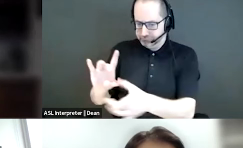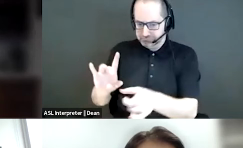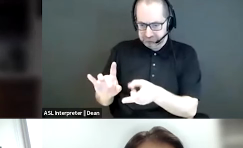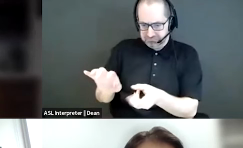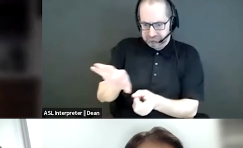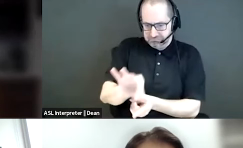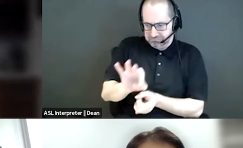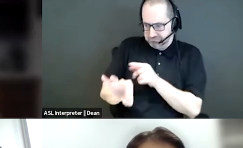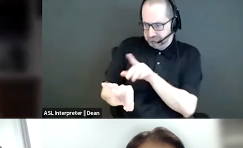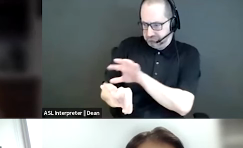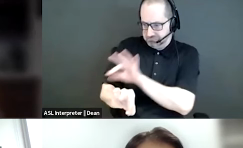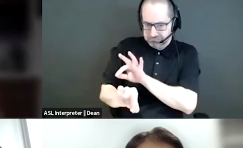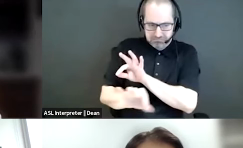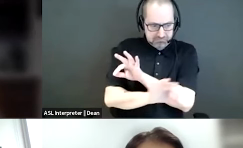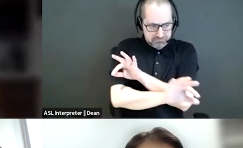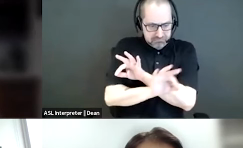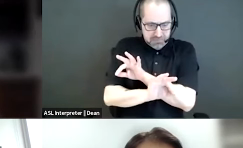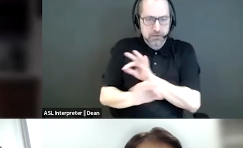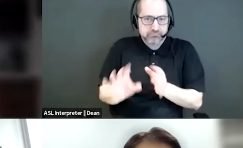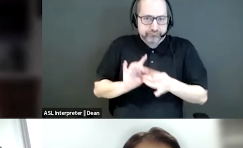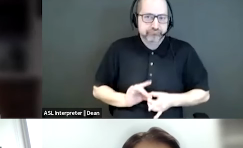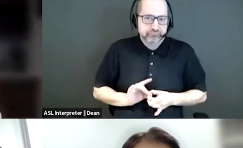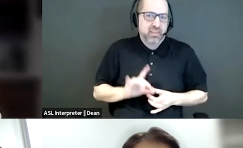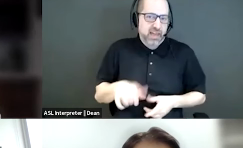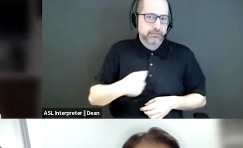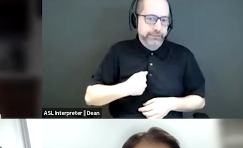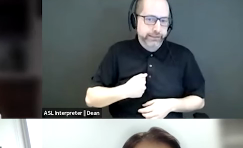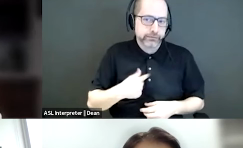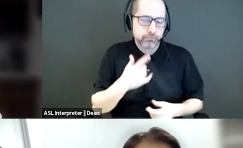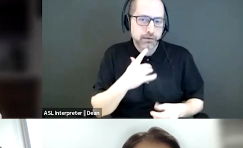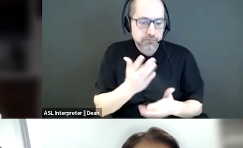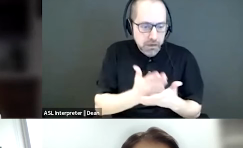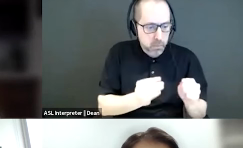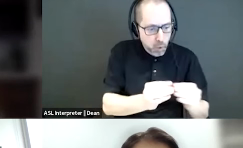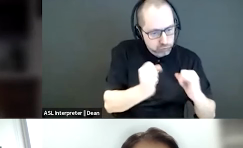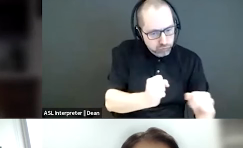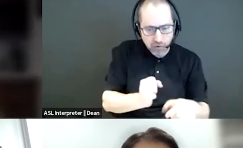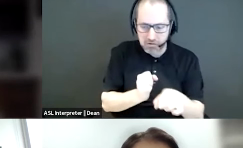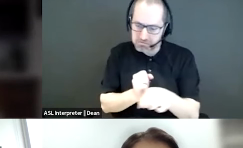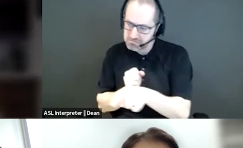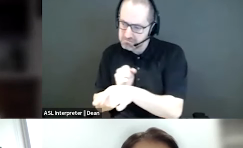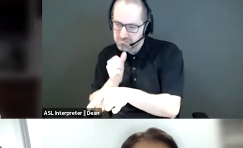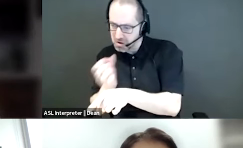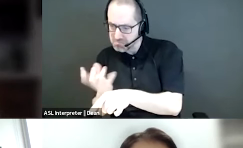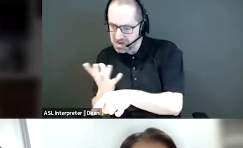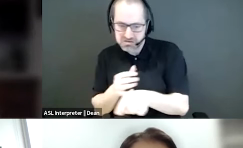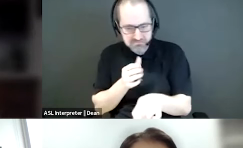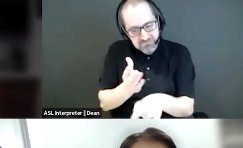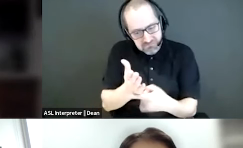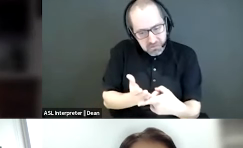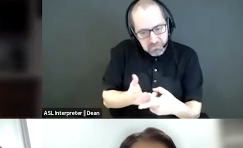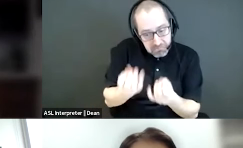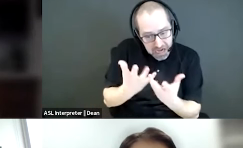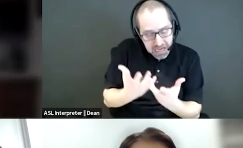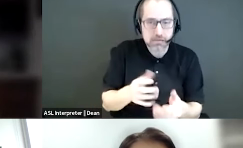dominant characteristics. And the great thing about the personality dimensions is if you're blue, it can give